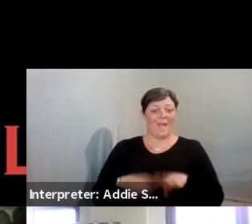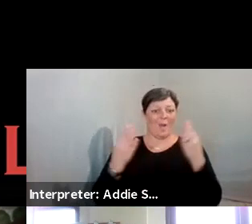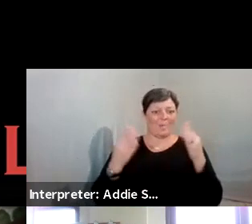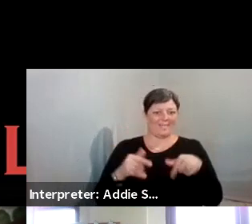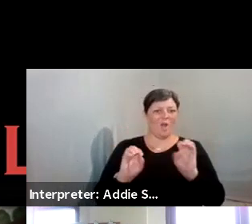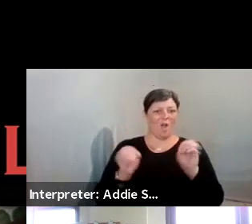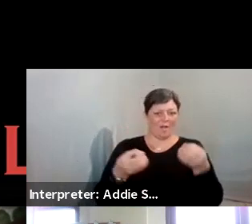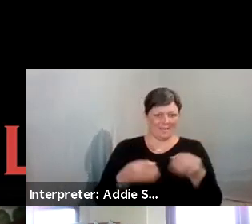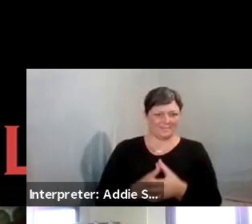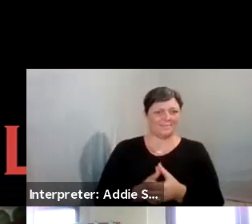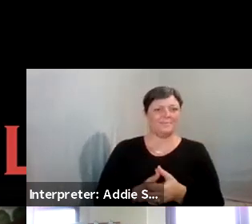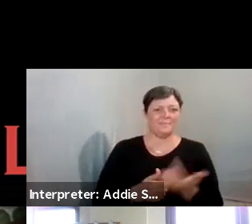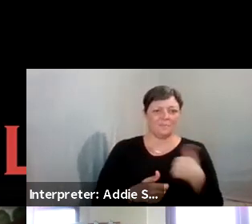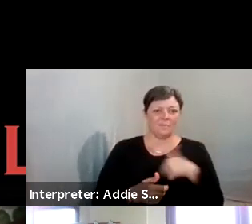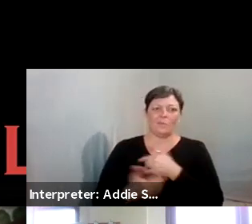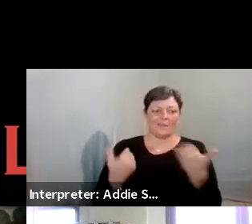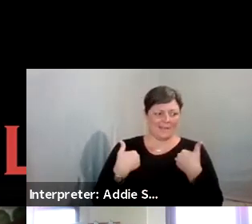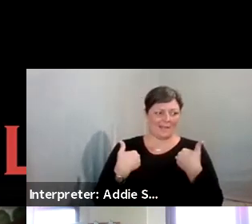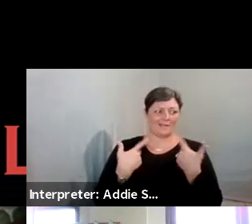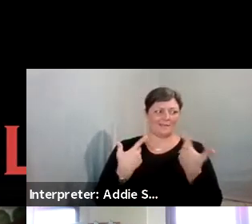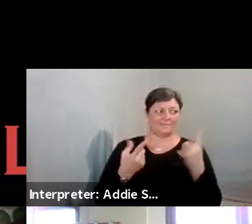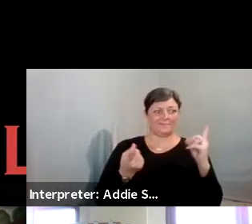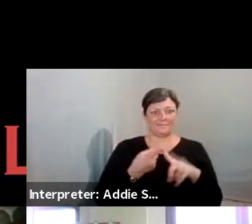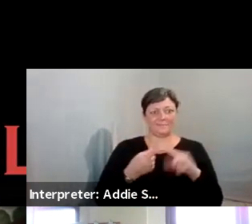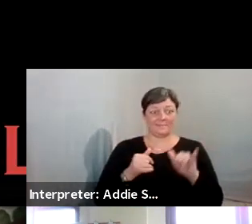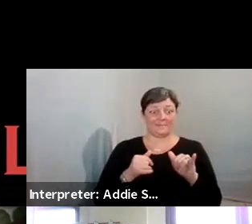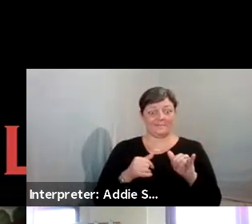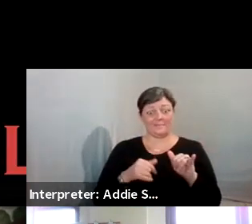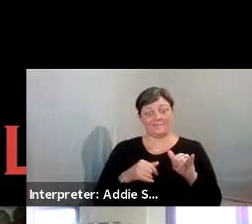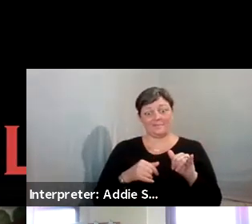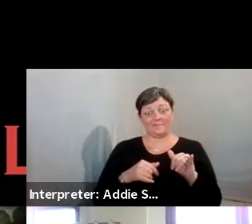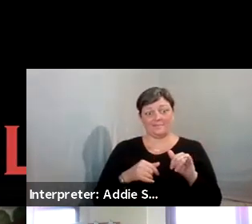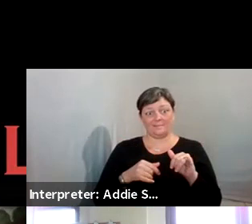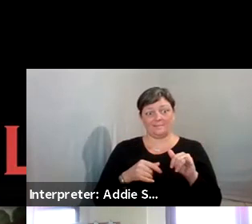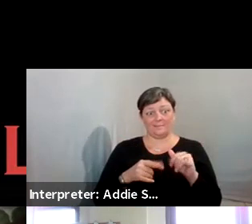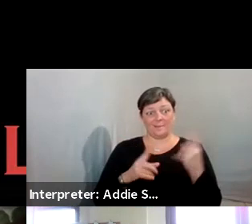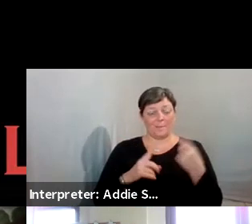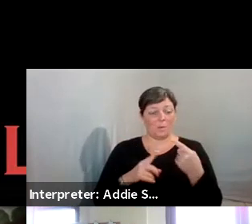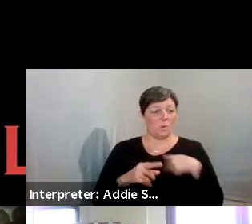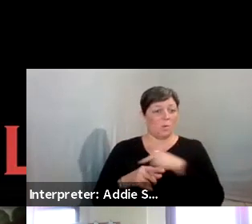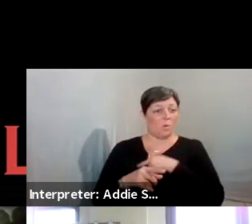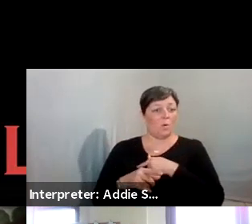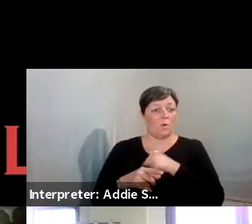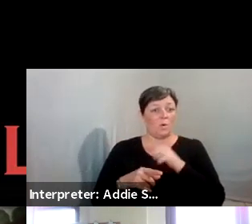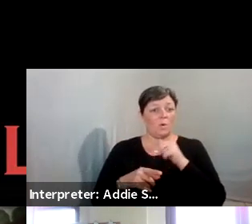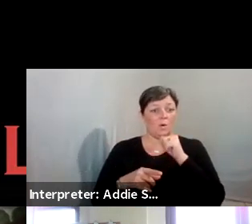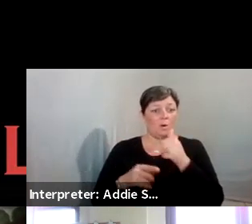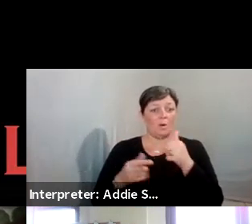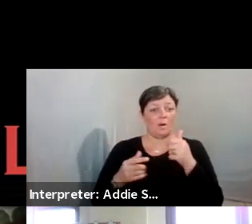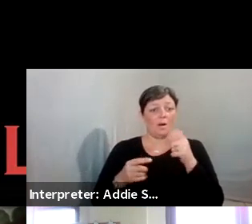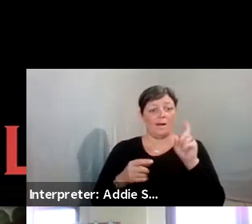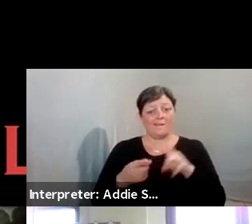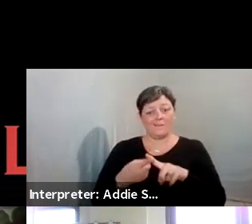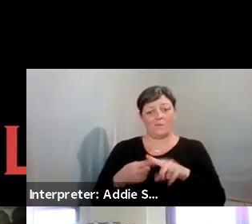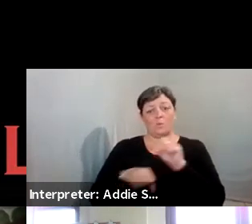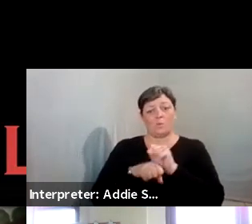up. We had, up until this point, we didn't have to mask when we were in our works